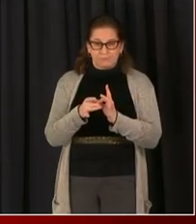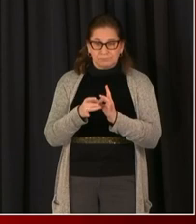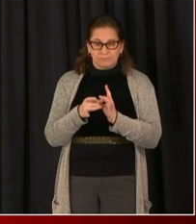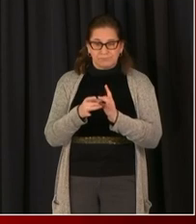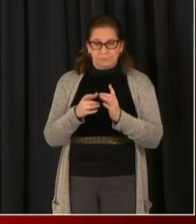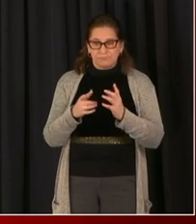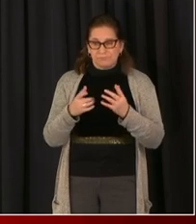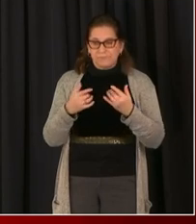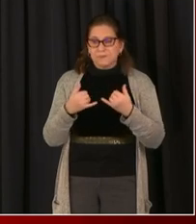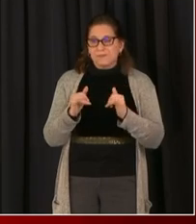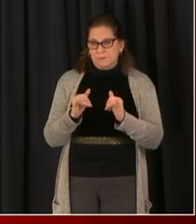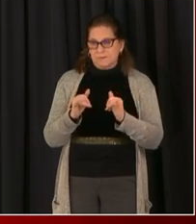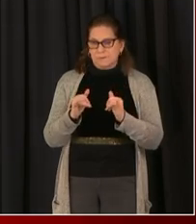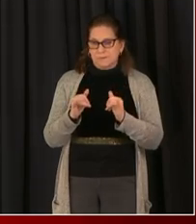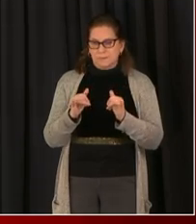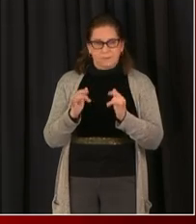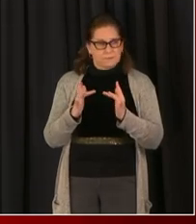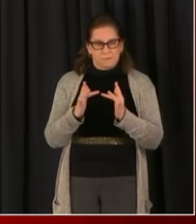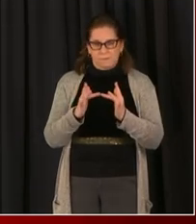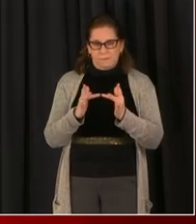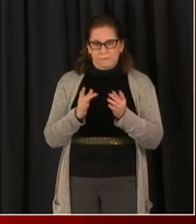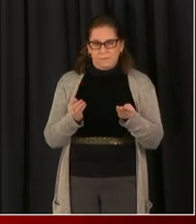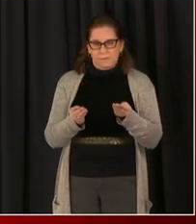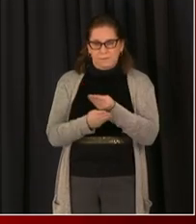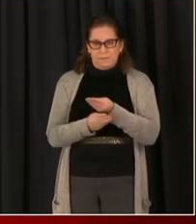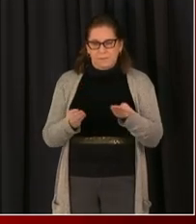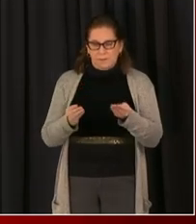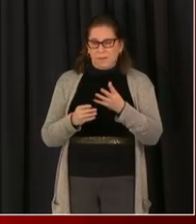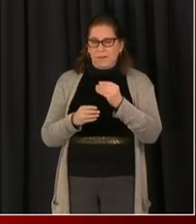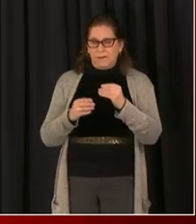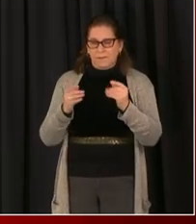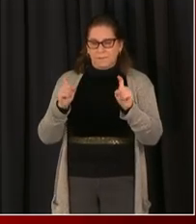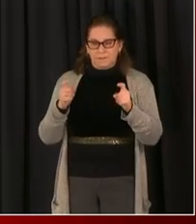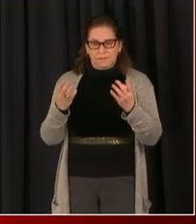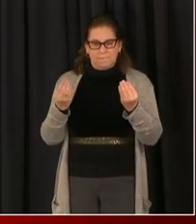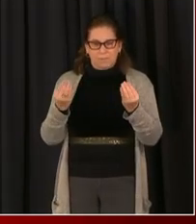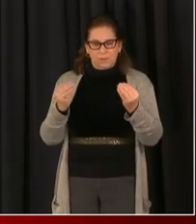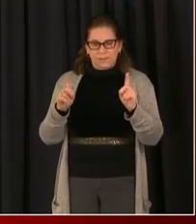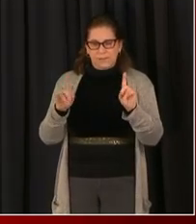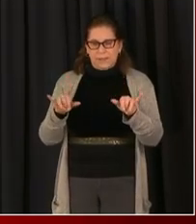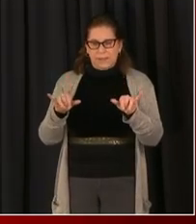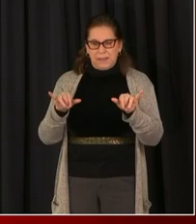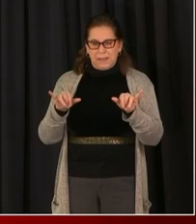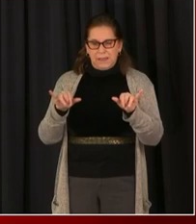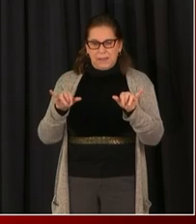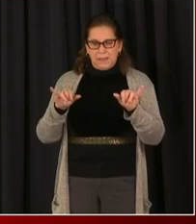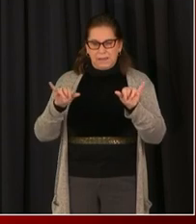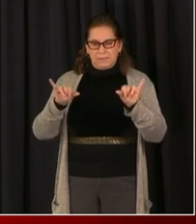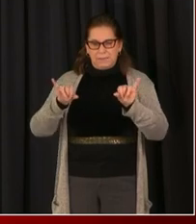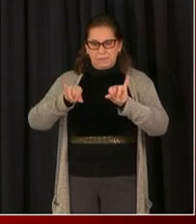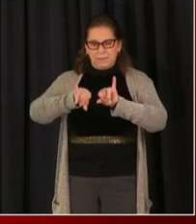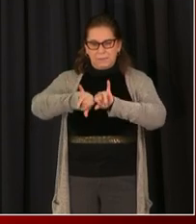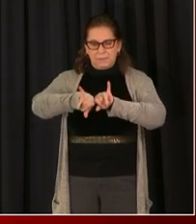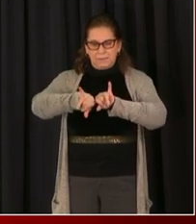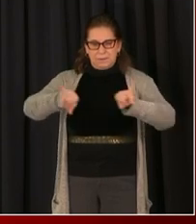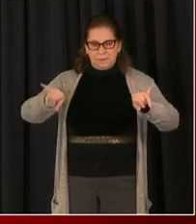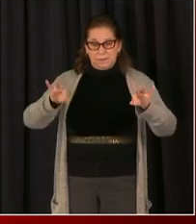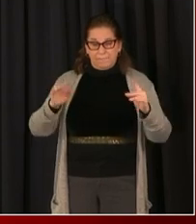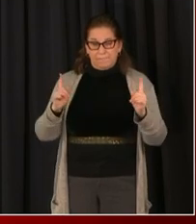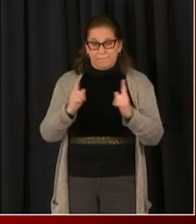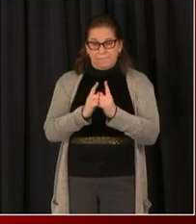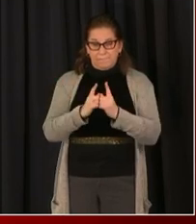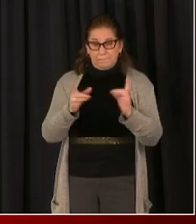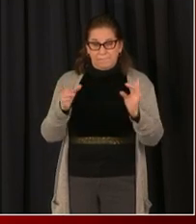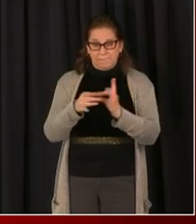within a 14-day period of time. It does not mean that the work of an investigation, a